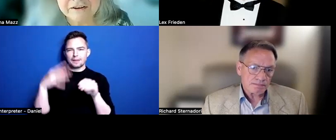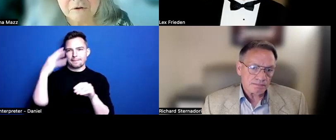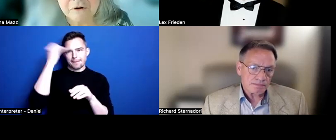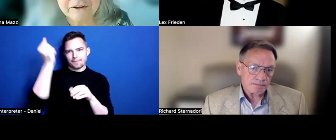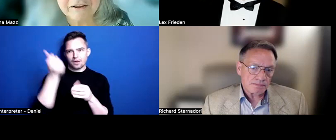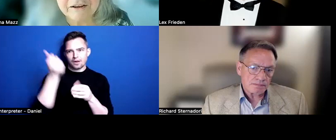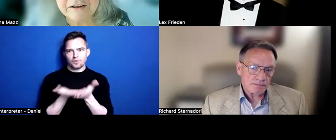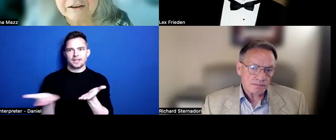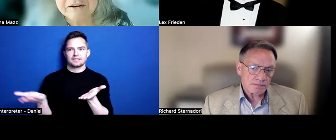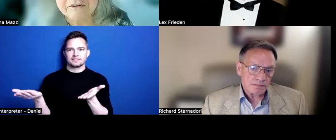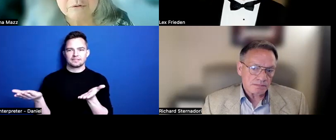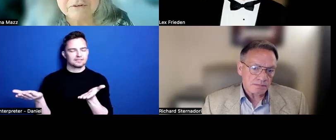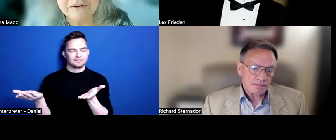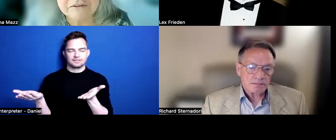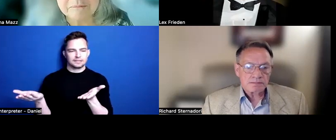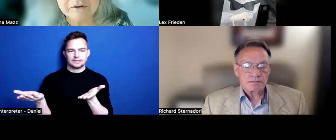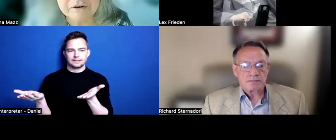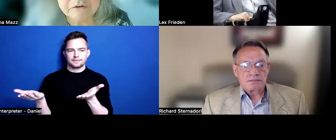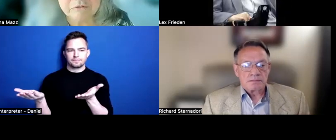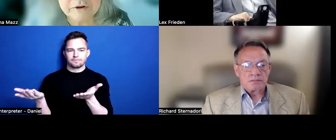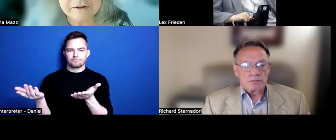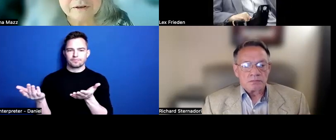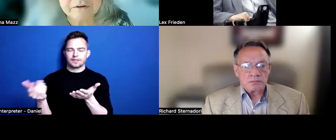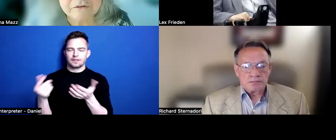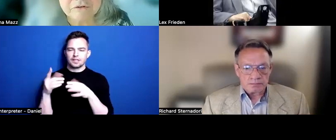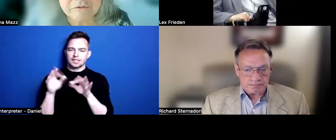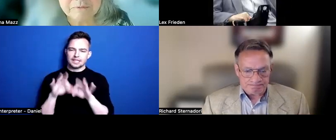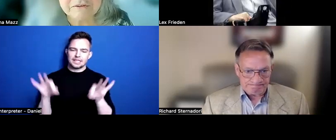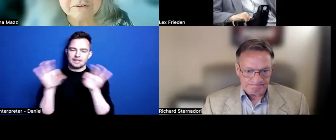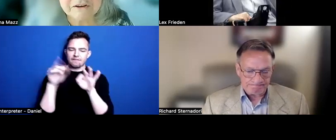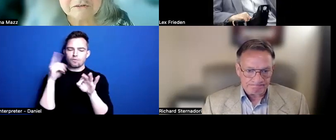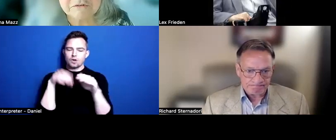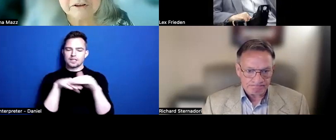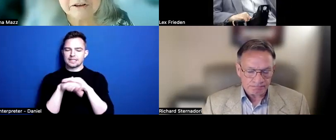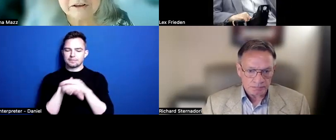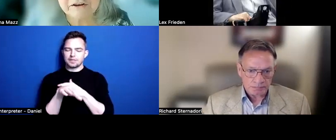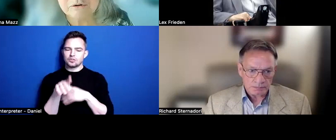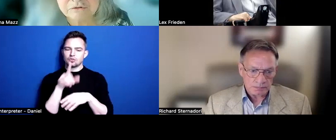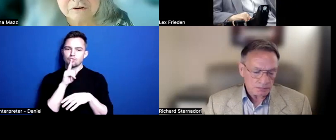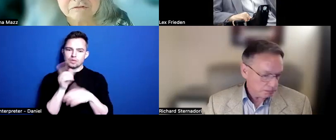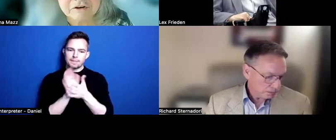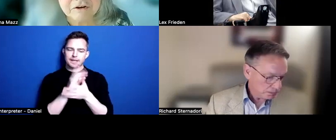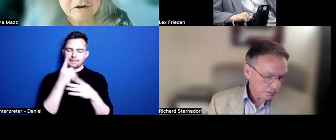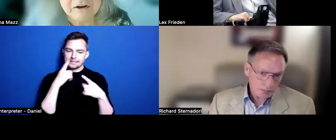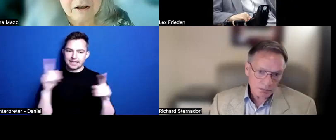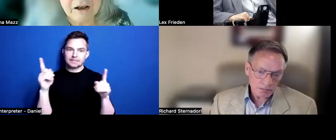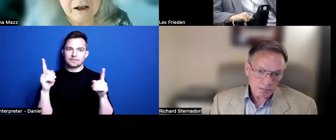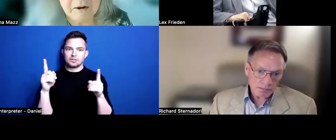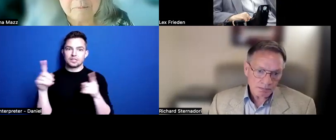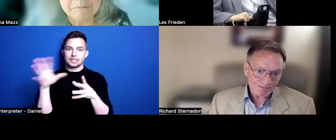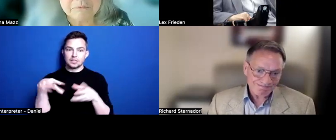that you know are key to accessibility to really be successfully inclusive.